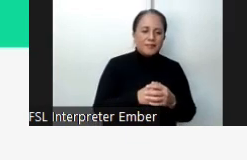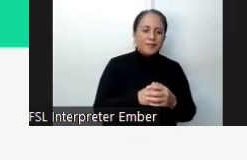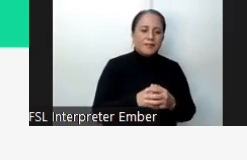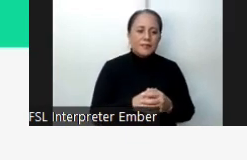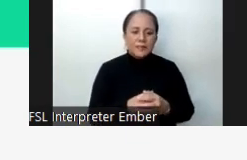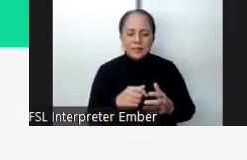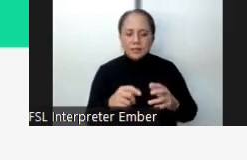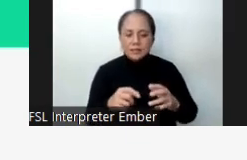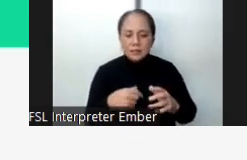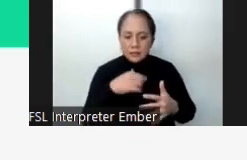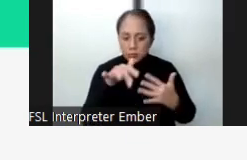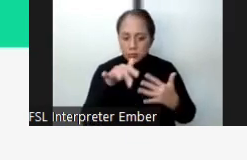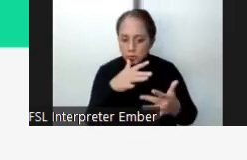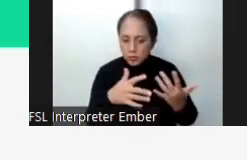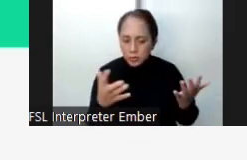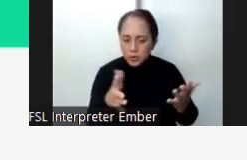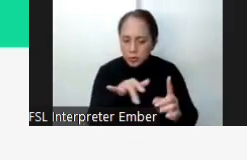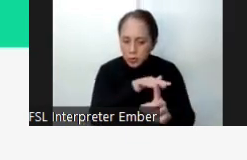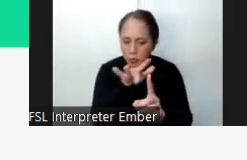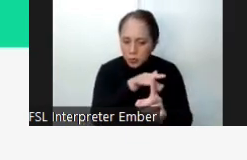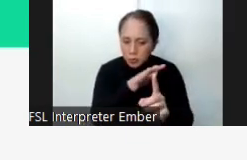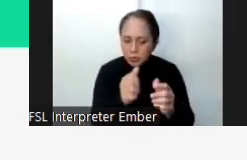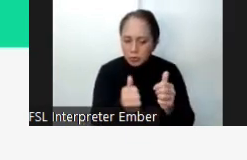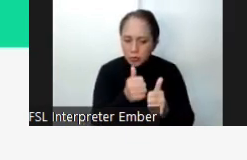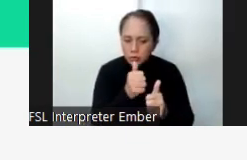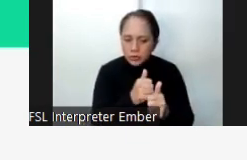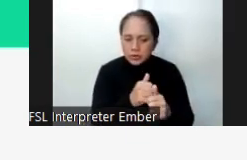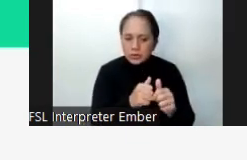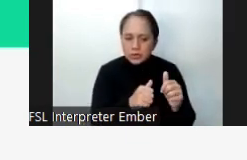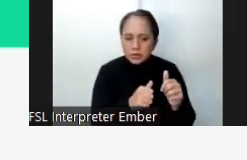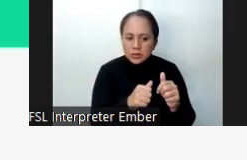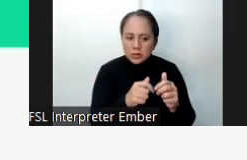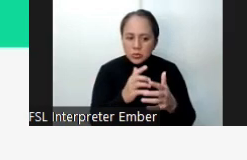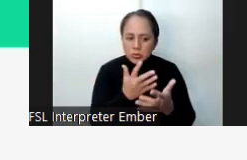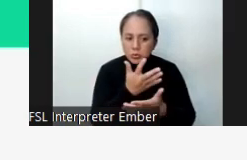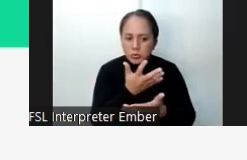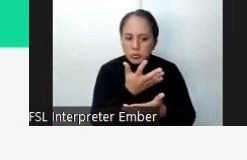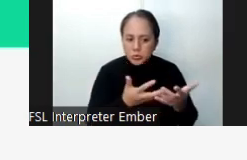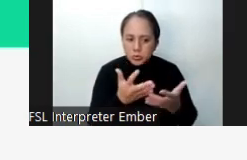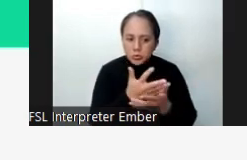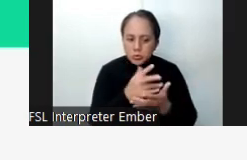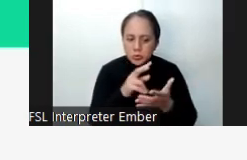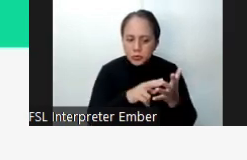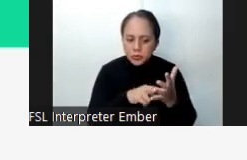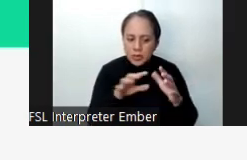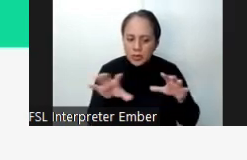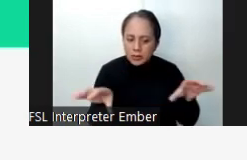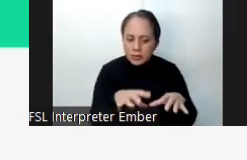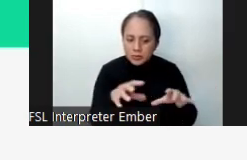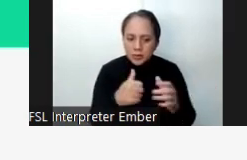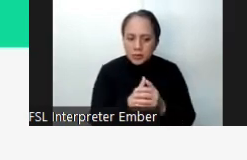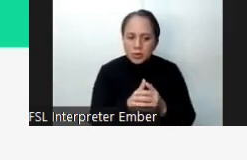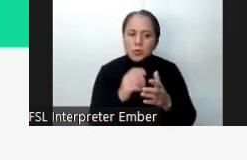And these interactions were observed mostly during a shared reading activity, using